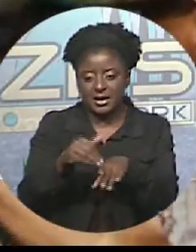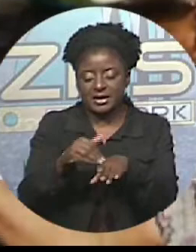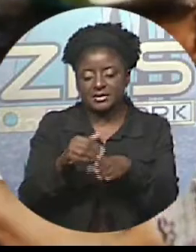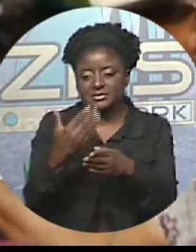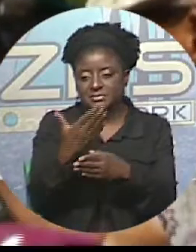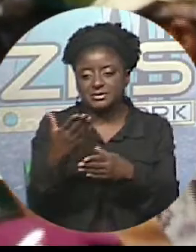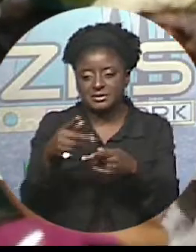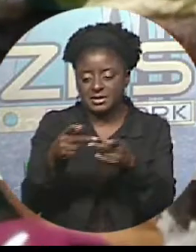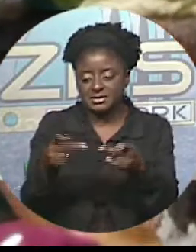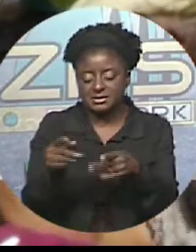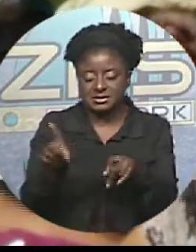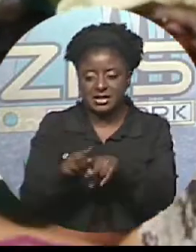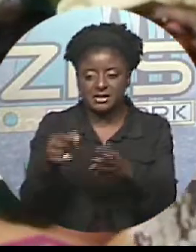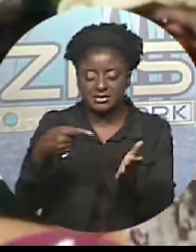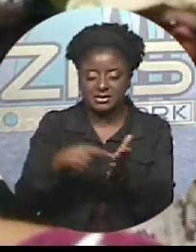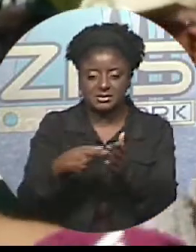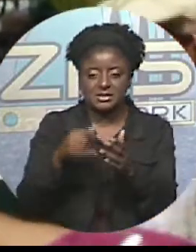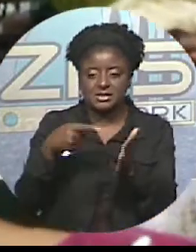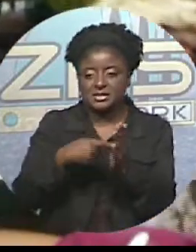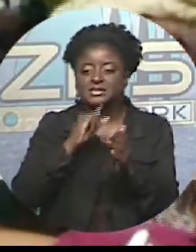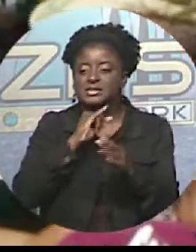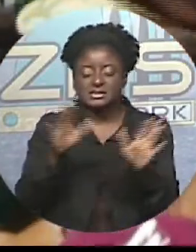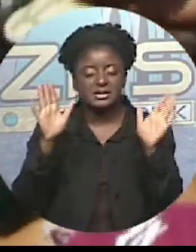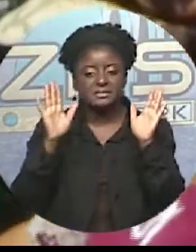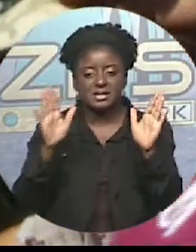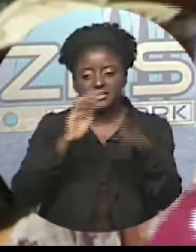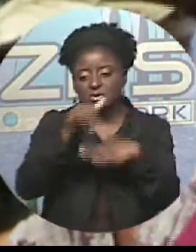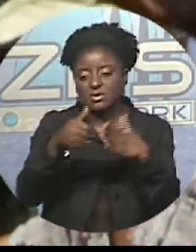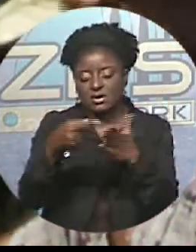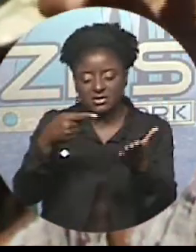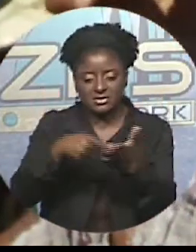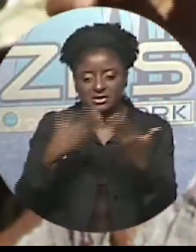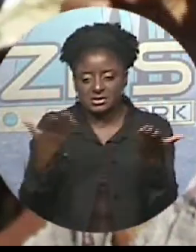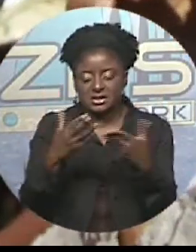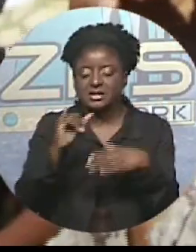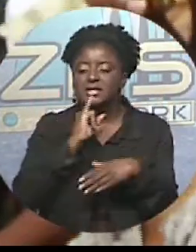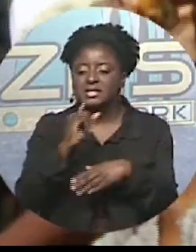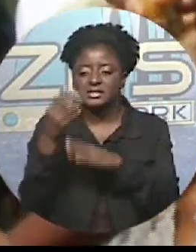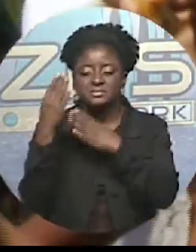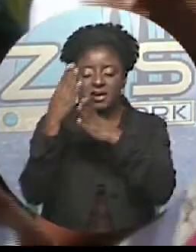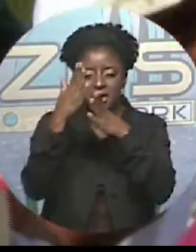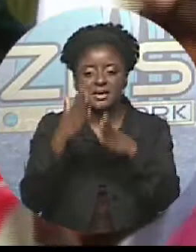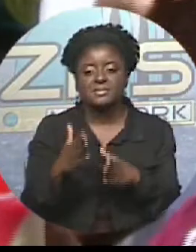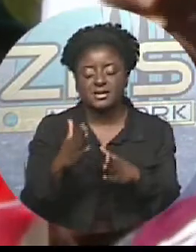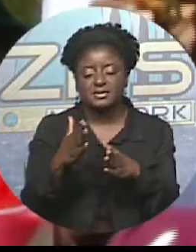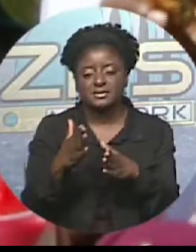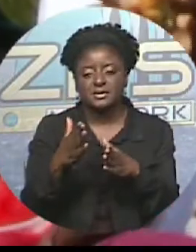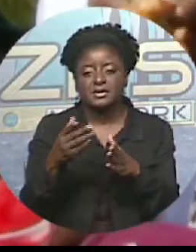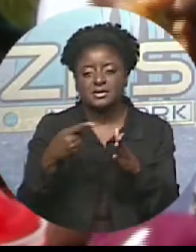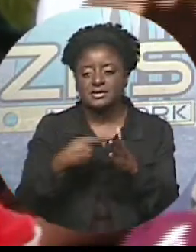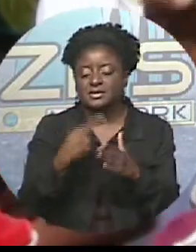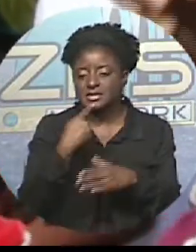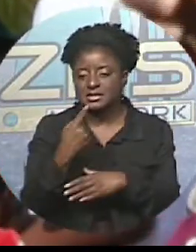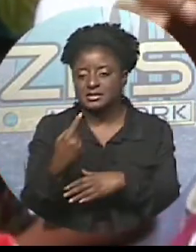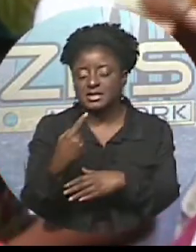so, I can't believe this. This is amazing that all of this stuff here is actually Bahamian, you know, and